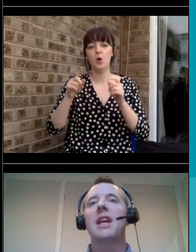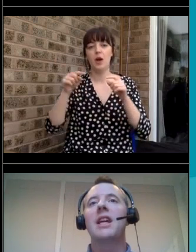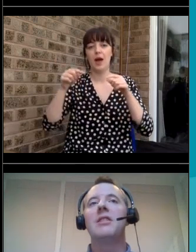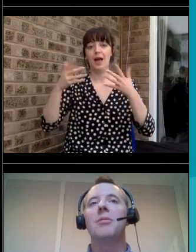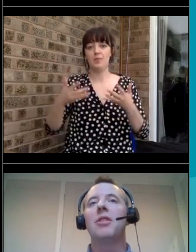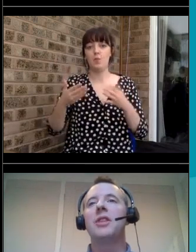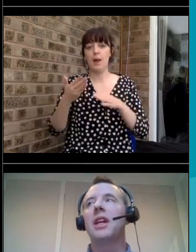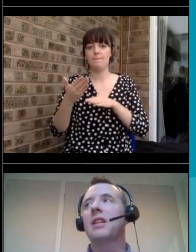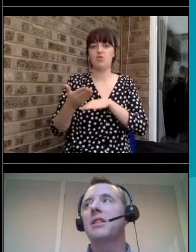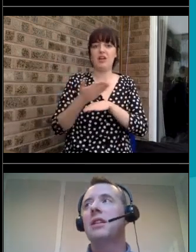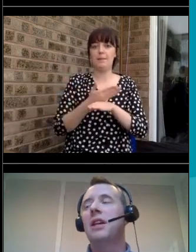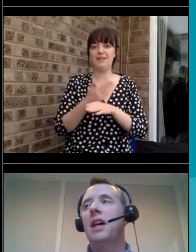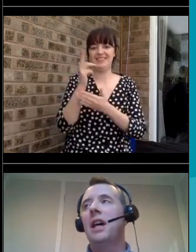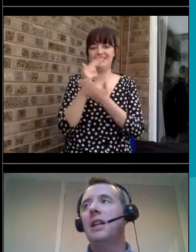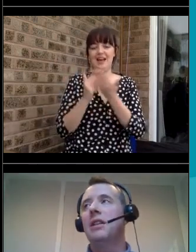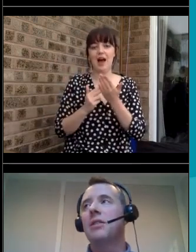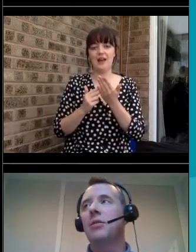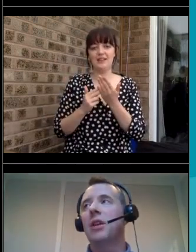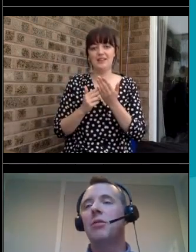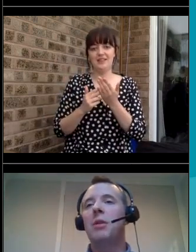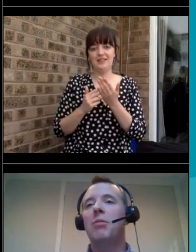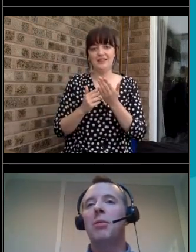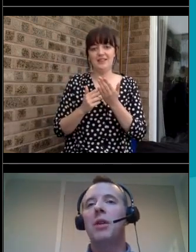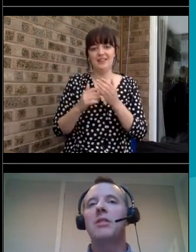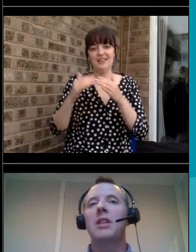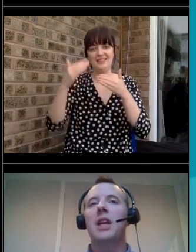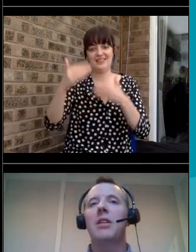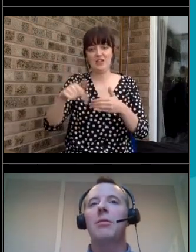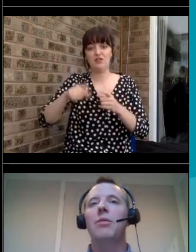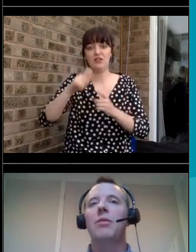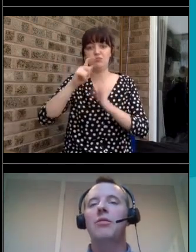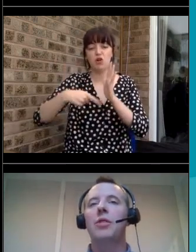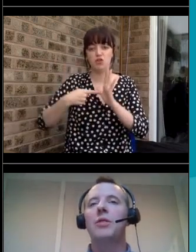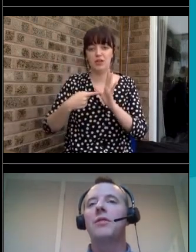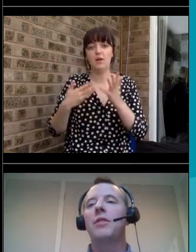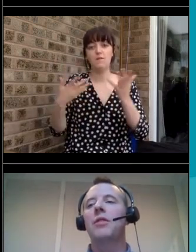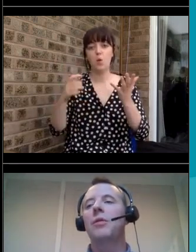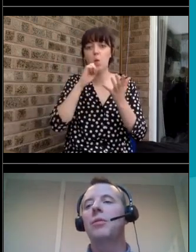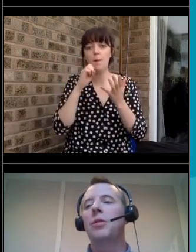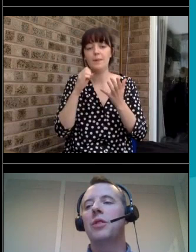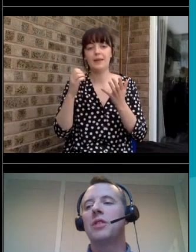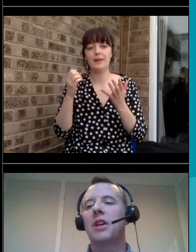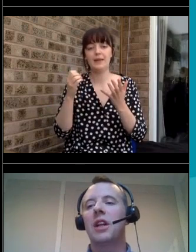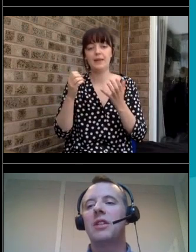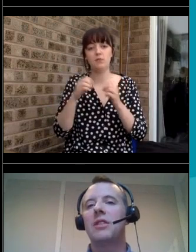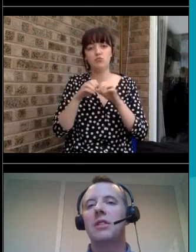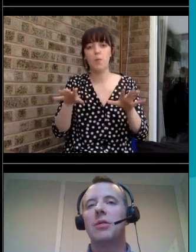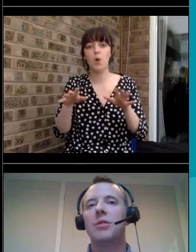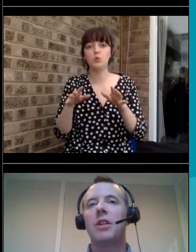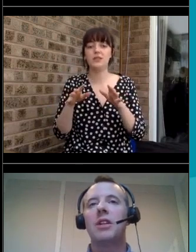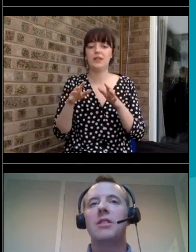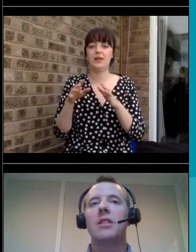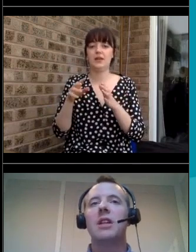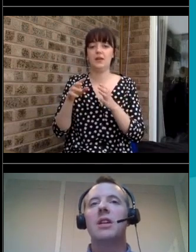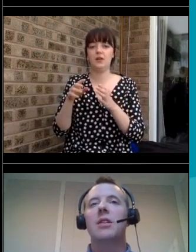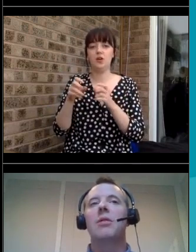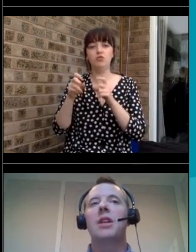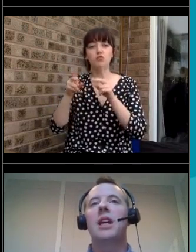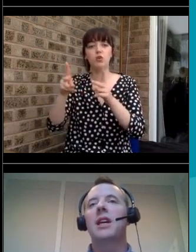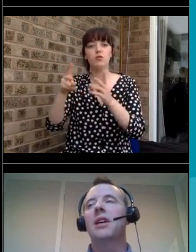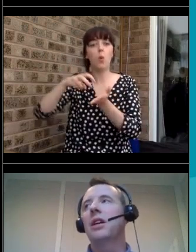design stage of the project, and although we'll be promoting routes for walkers, cyclists and horse